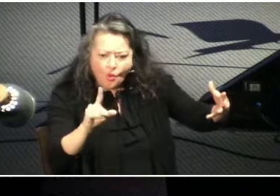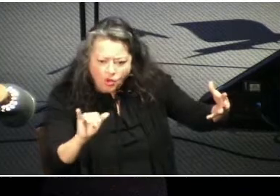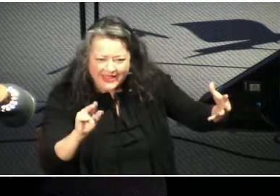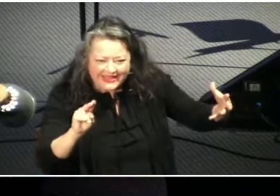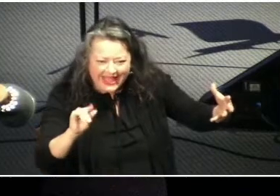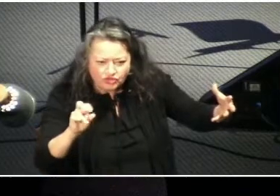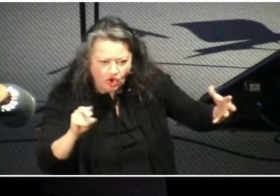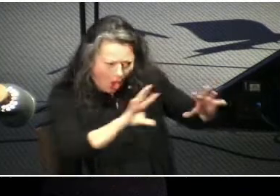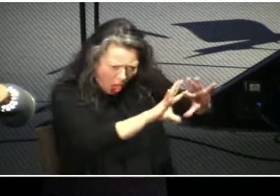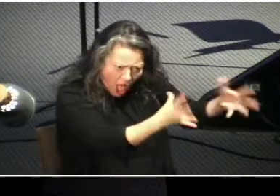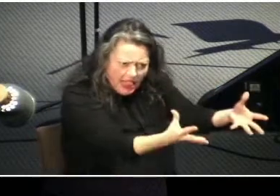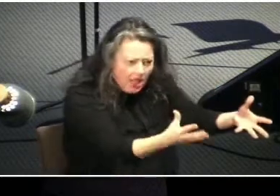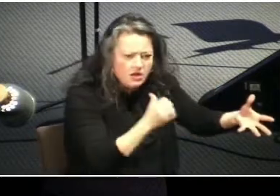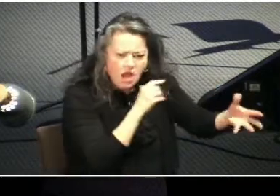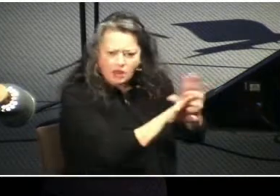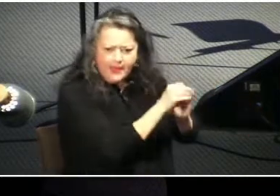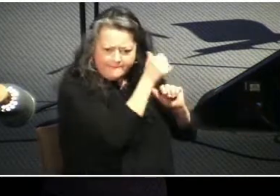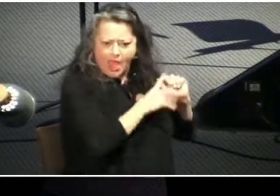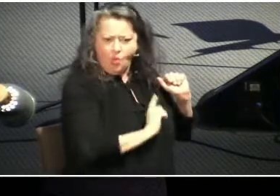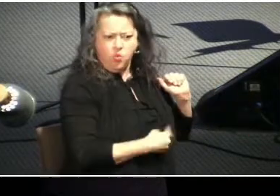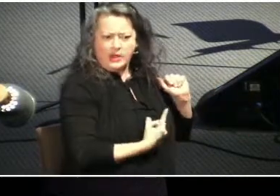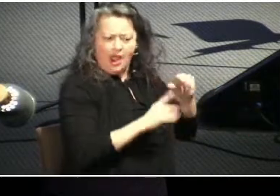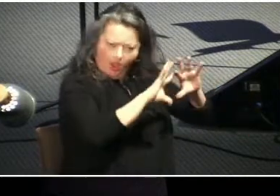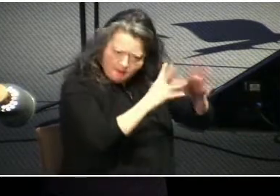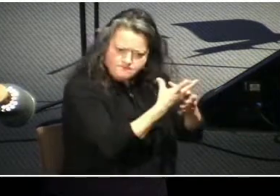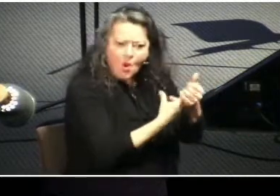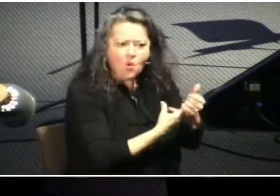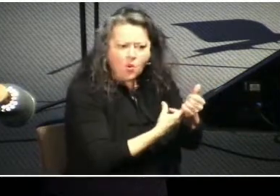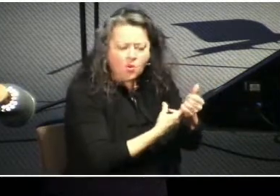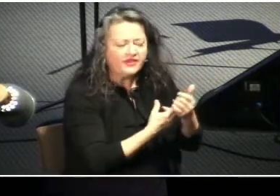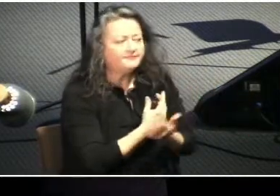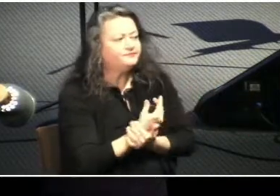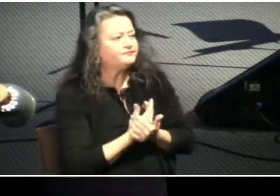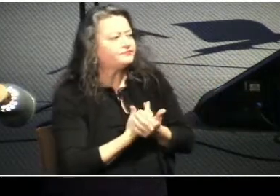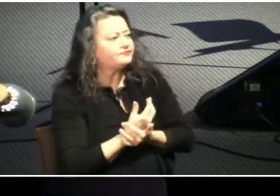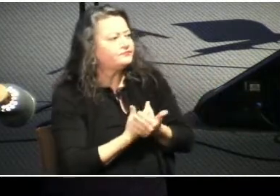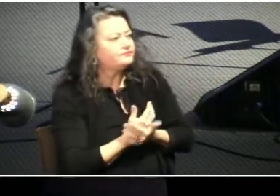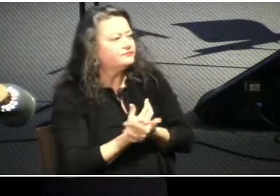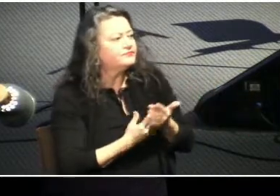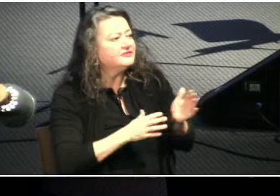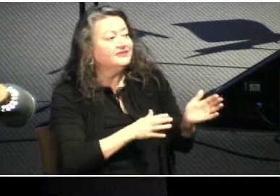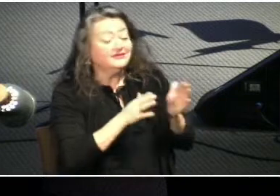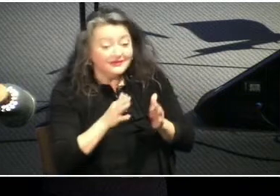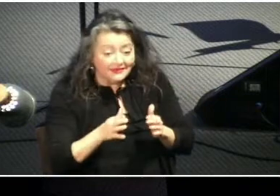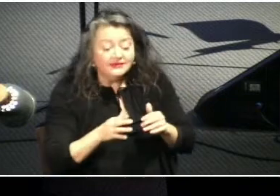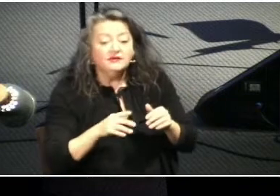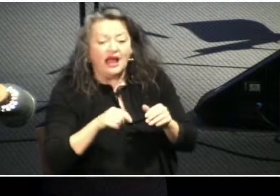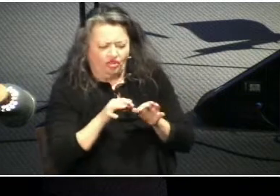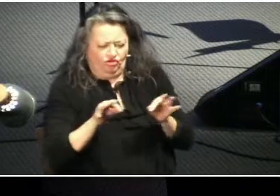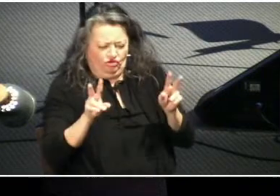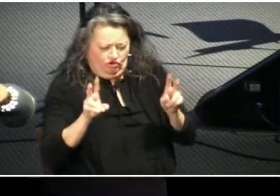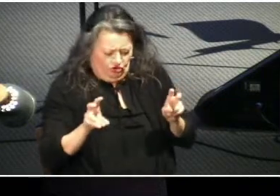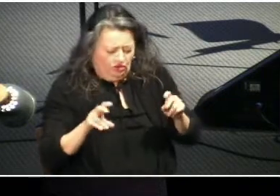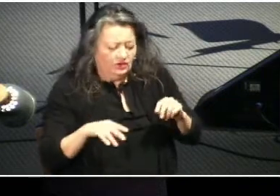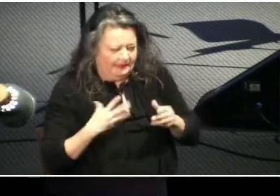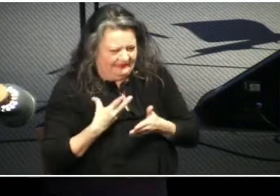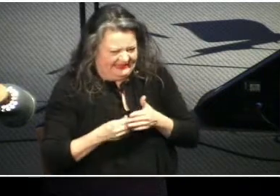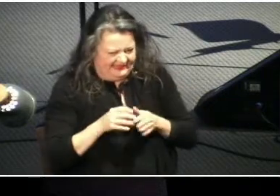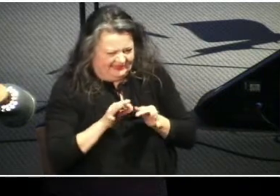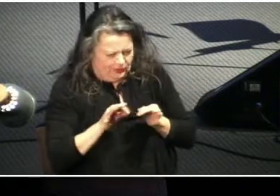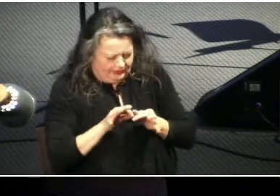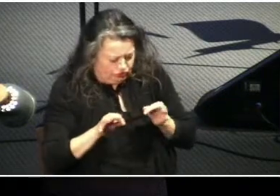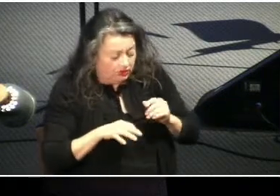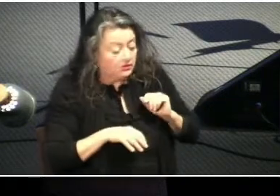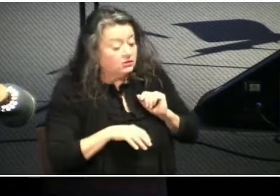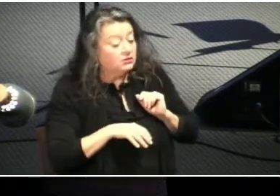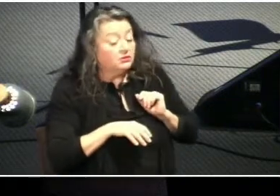will write in galatians 3 27 and 28 for as many of you as were baptized into christ have put